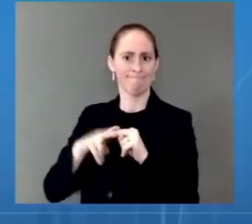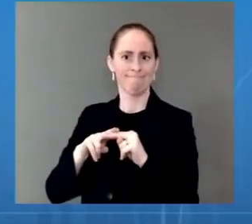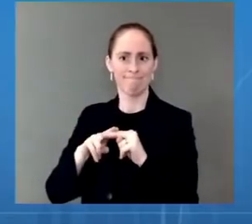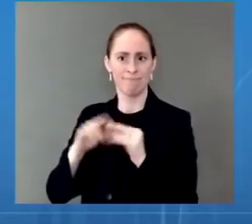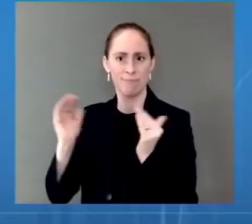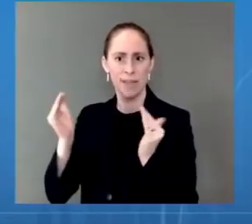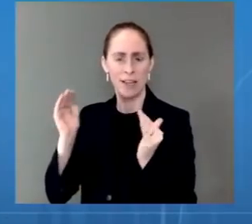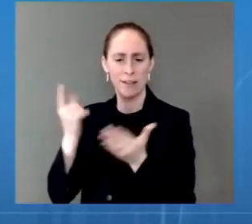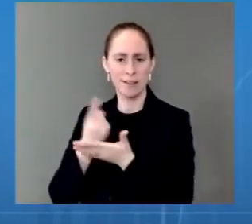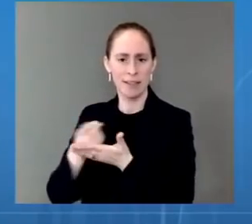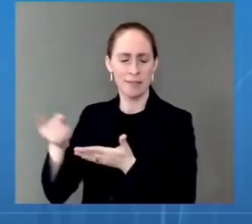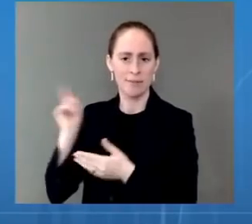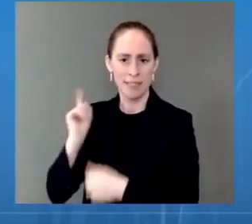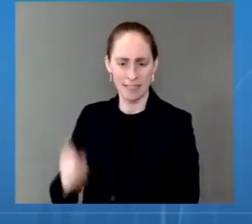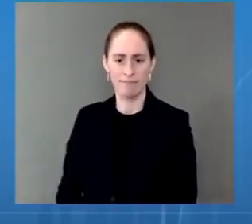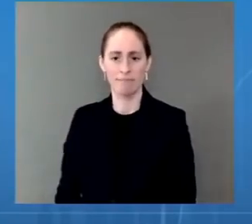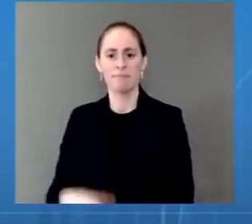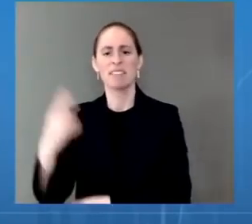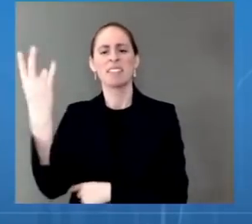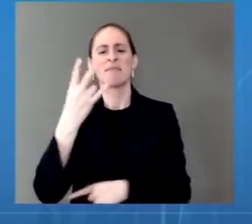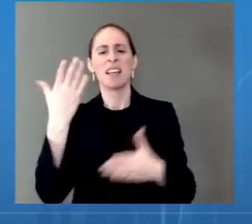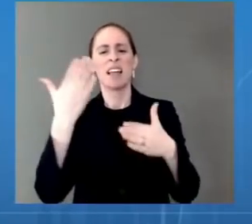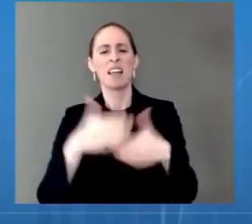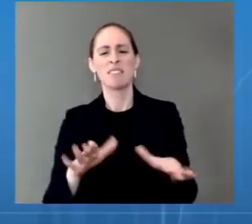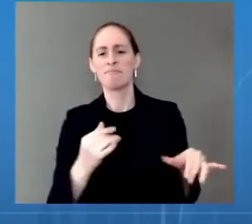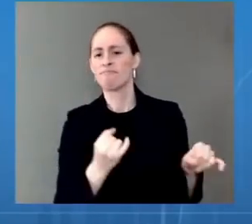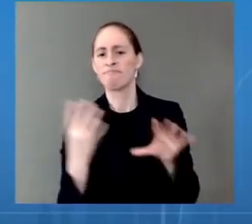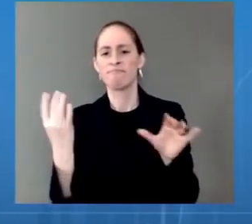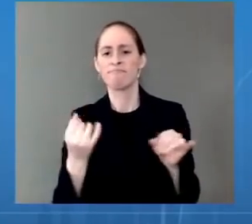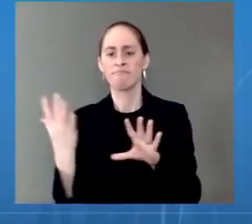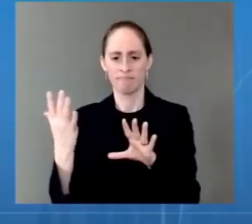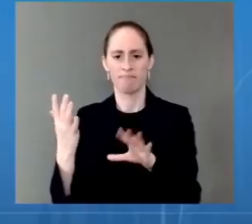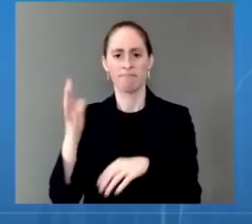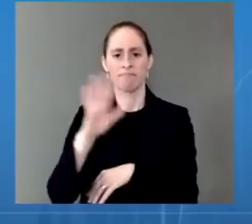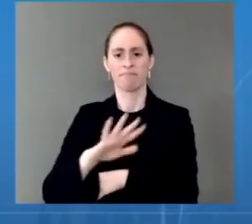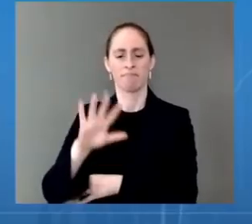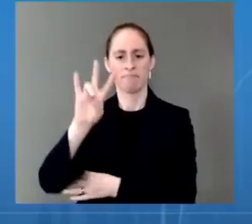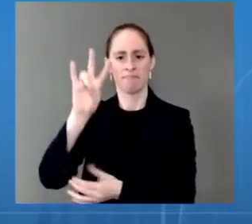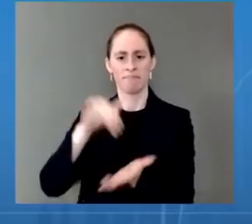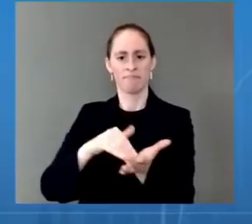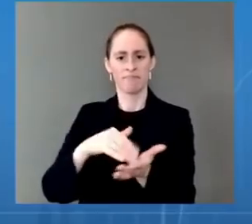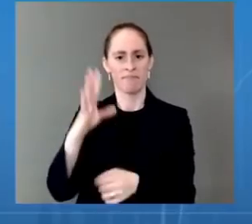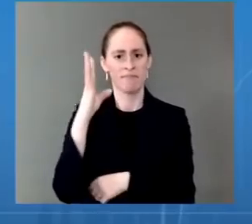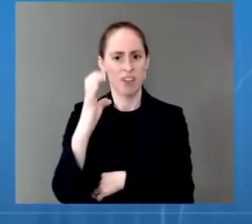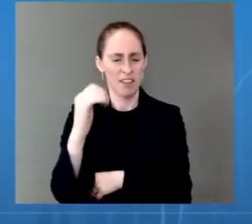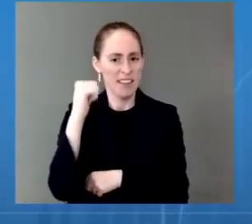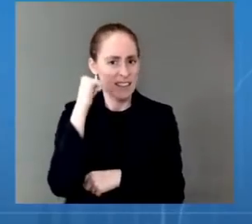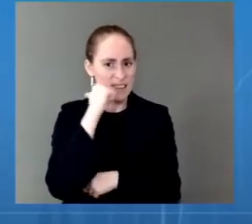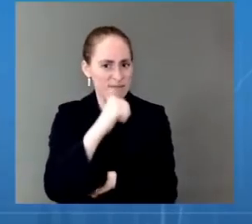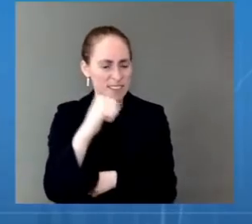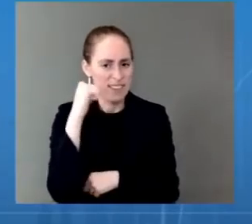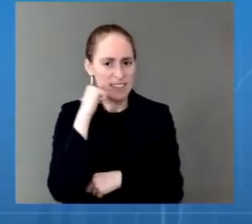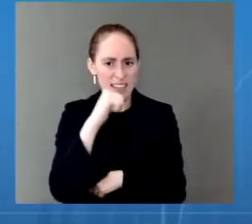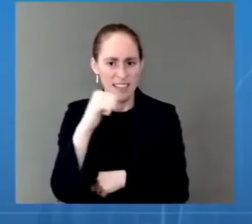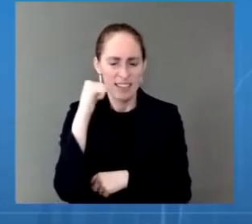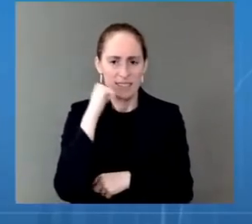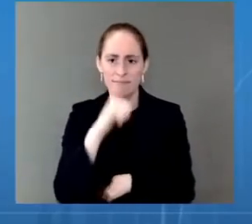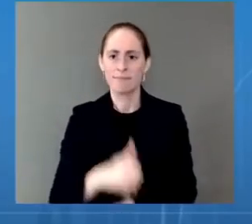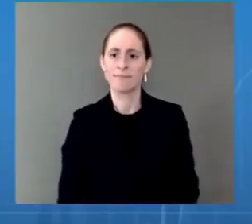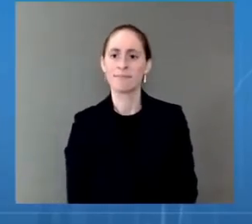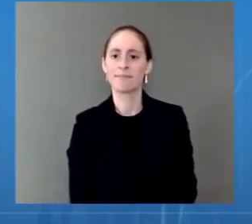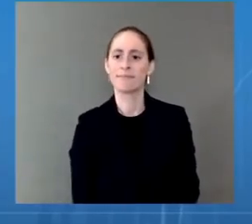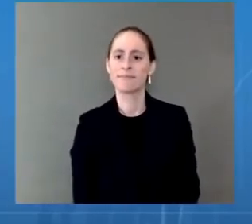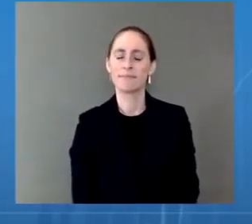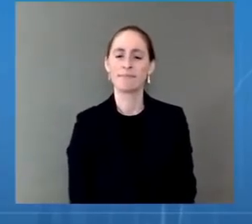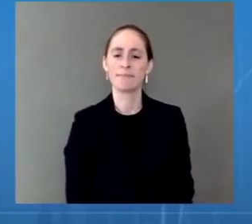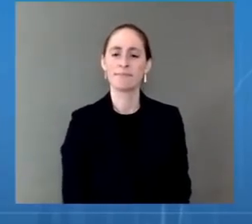admissions is about 7,400 cases per day, also an increase of about 16% over the previous week. And the 7-day average of